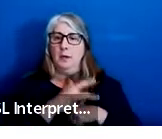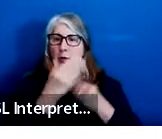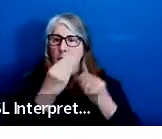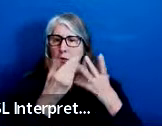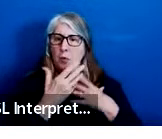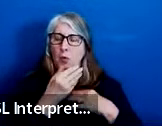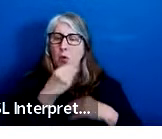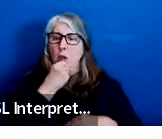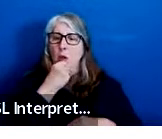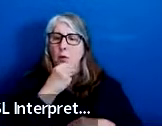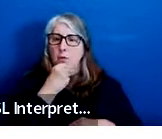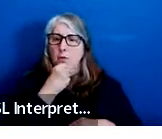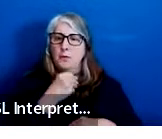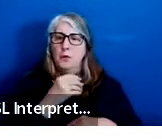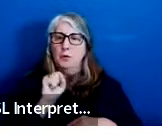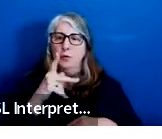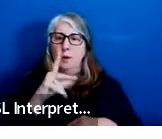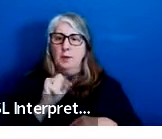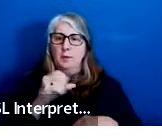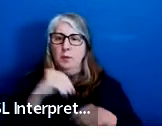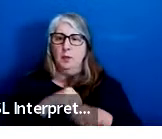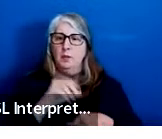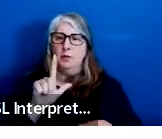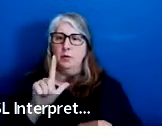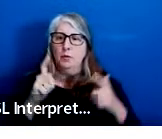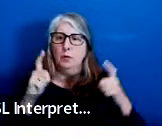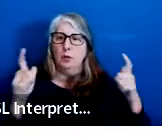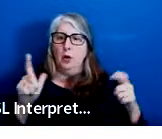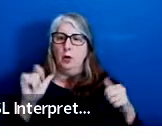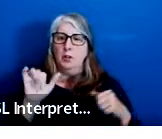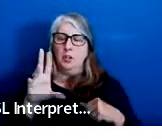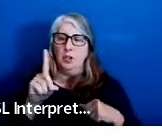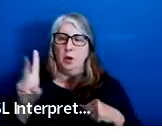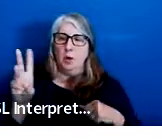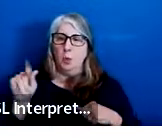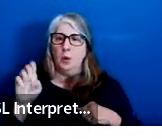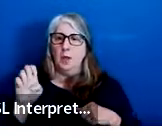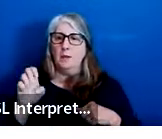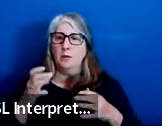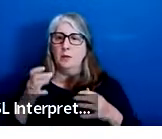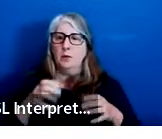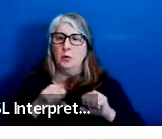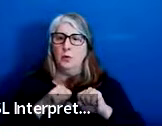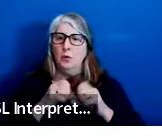waste toter if clearly labeled food scraps and yard waste. Is that okay?